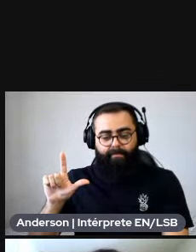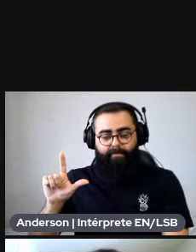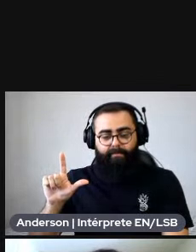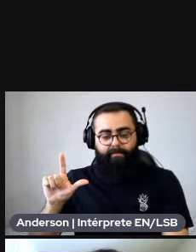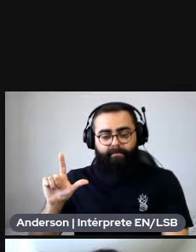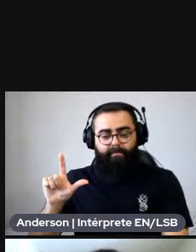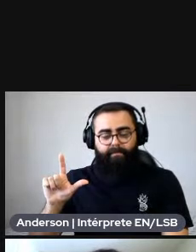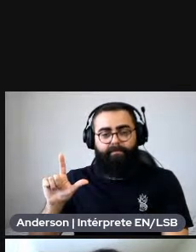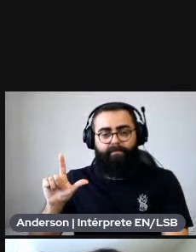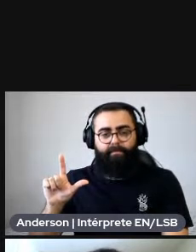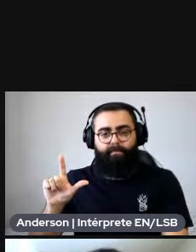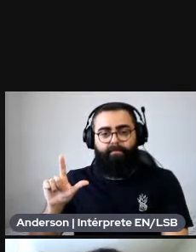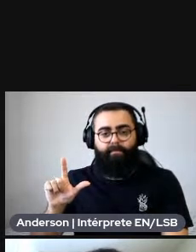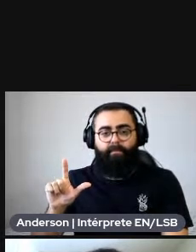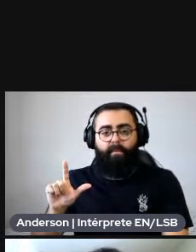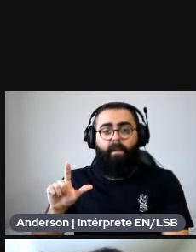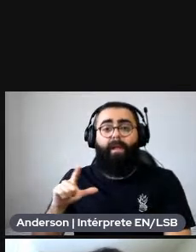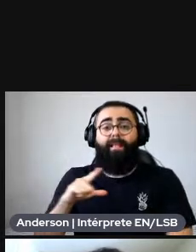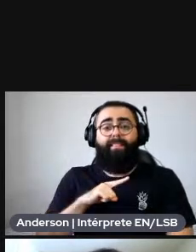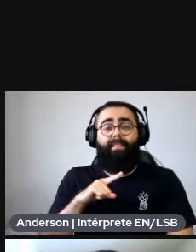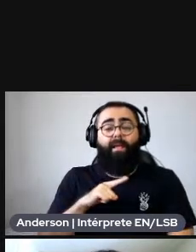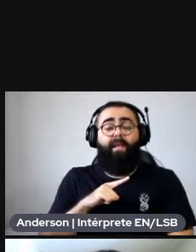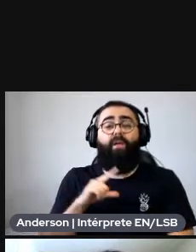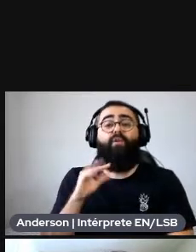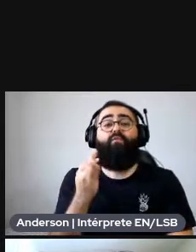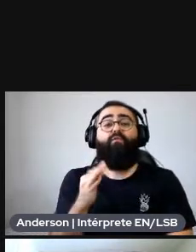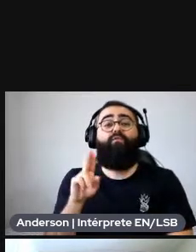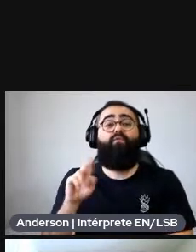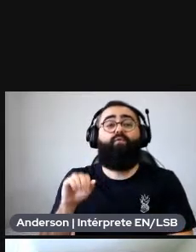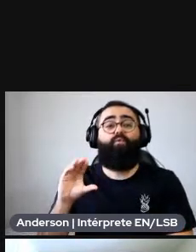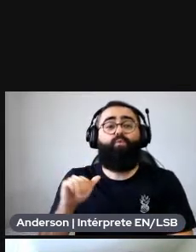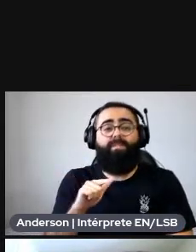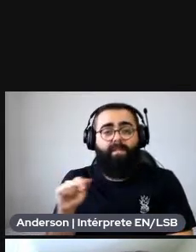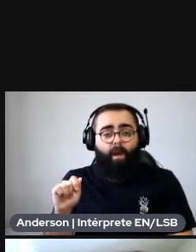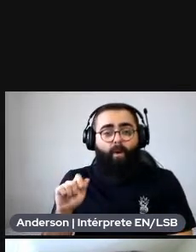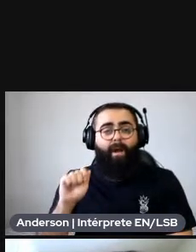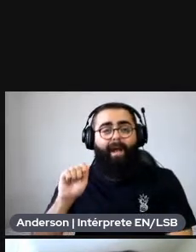which has additive function that is a directional function.